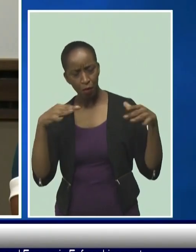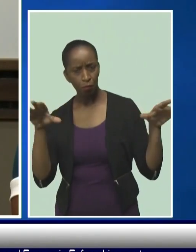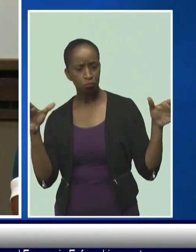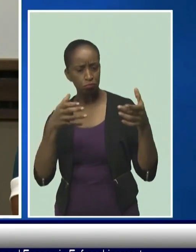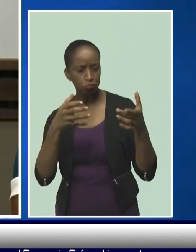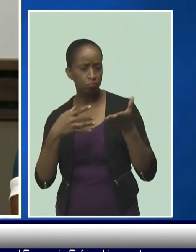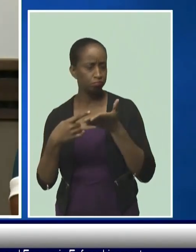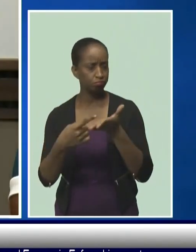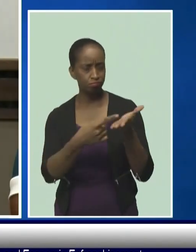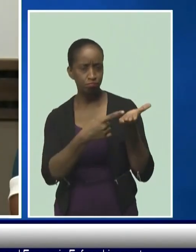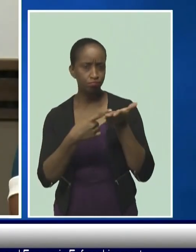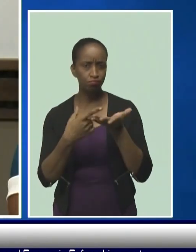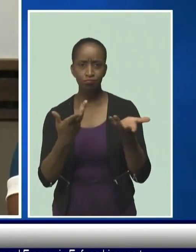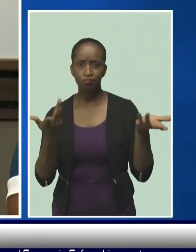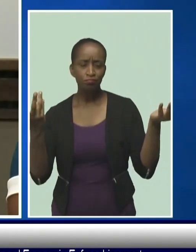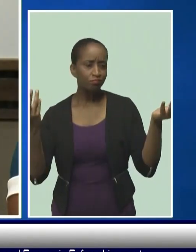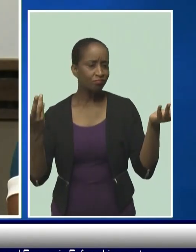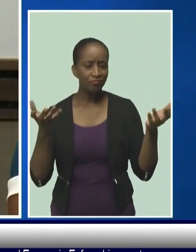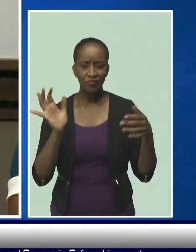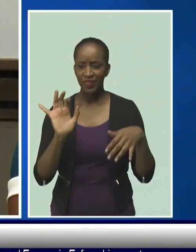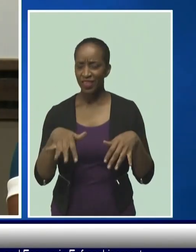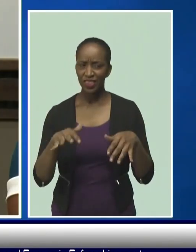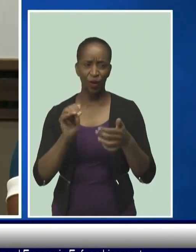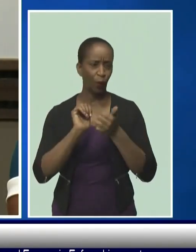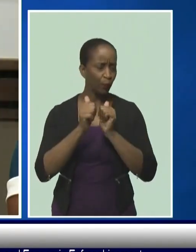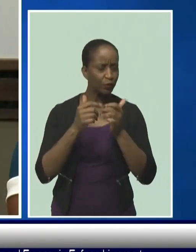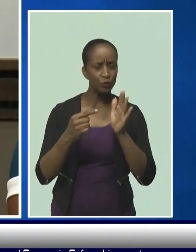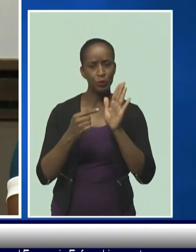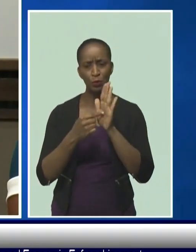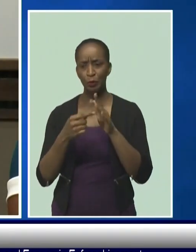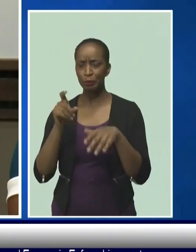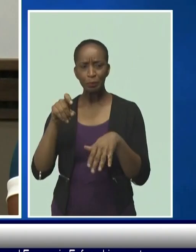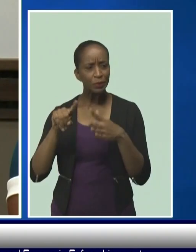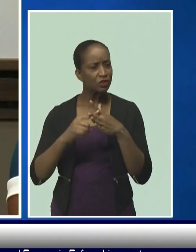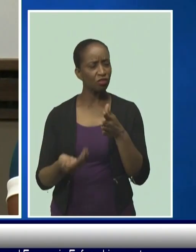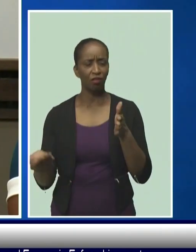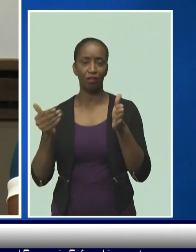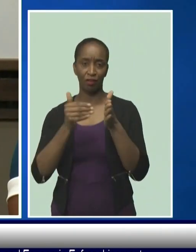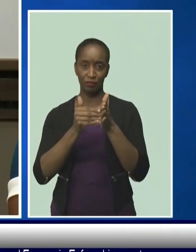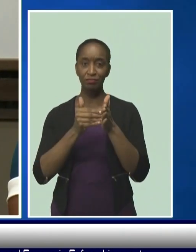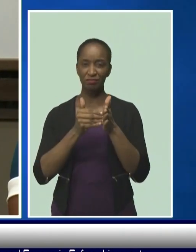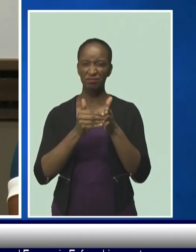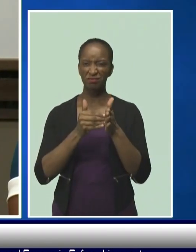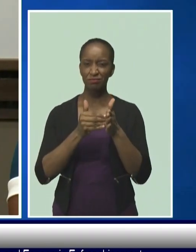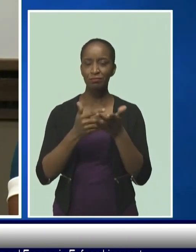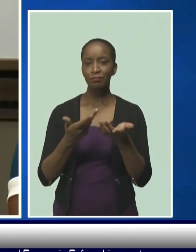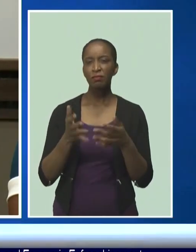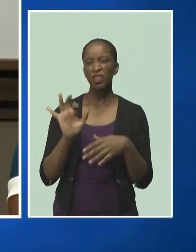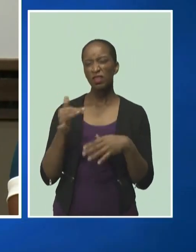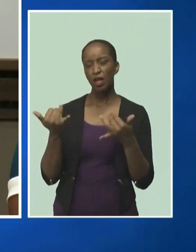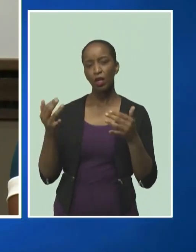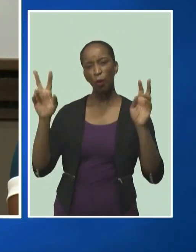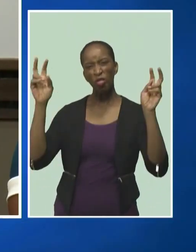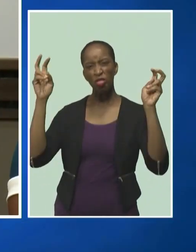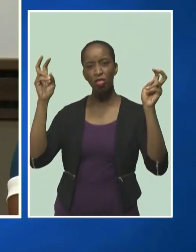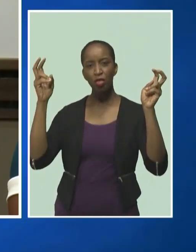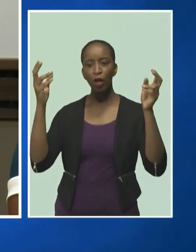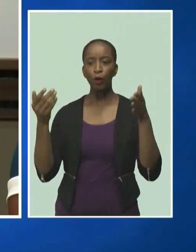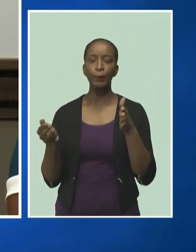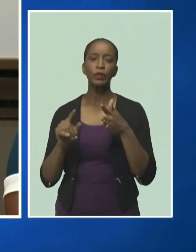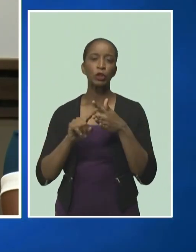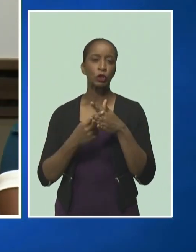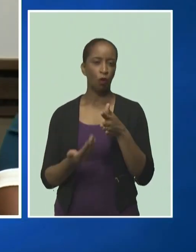I said, look, there must be a rebirth. And that is why you see the title, Rebirth. There must be a